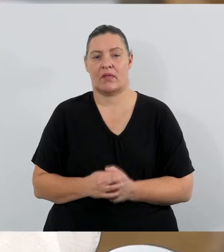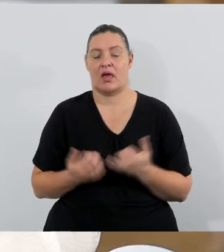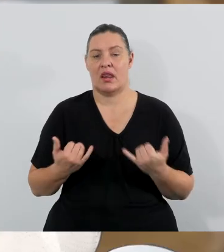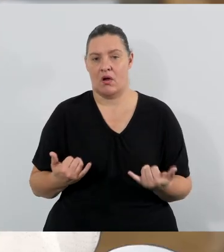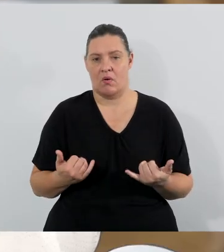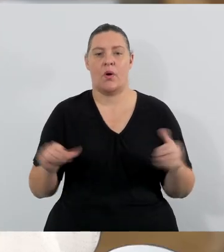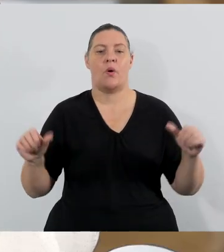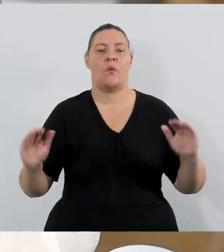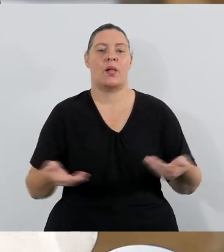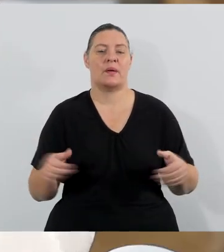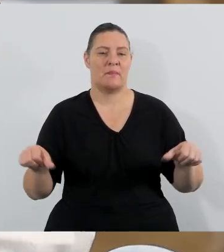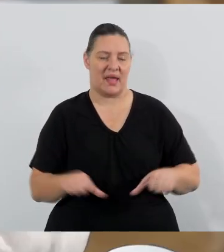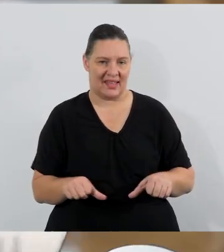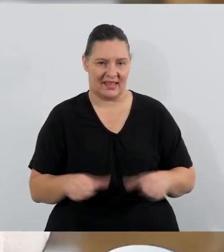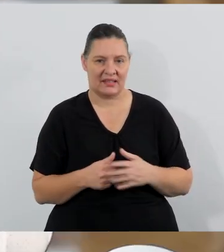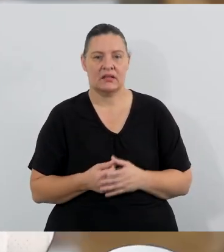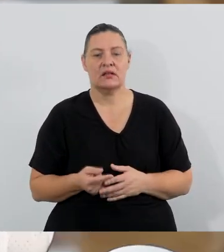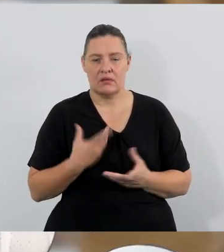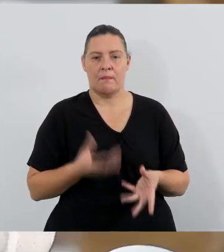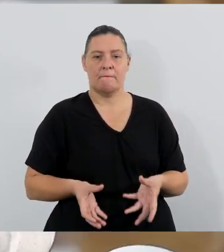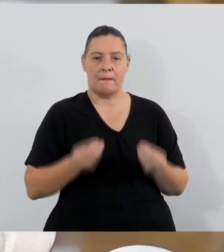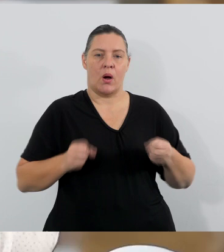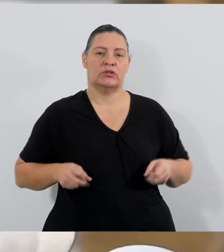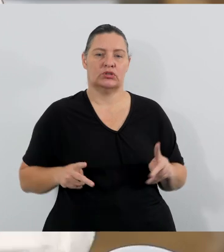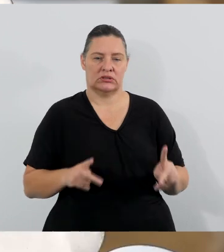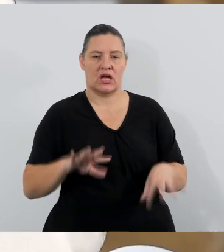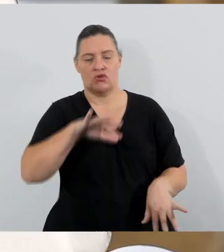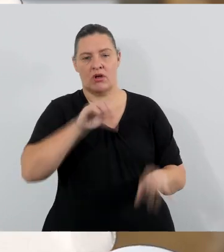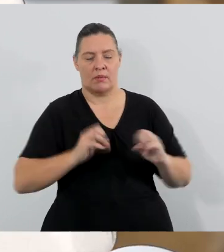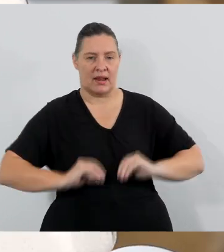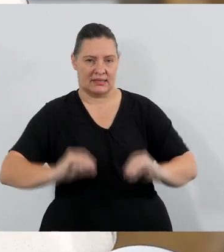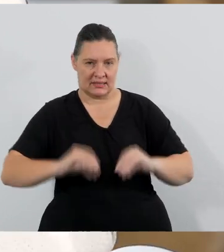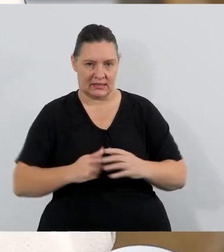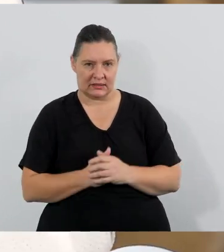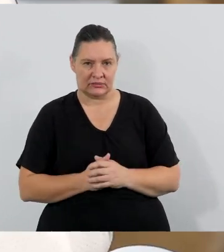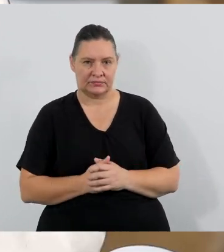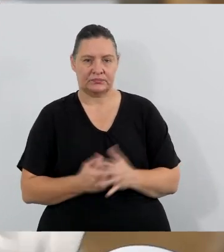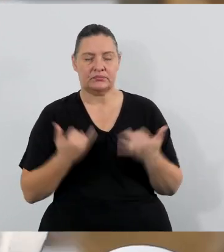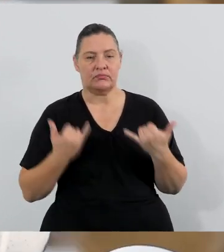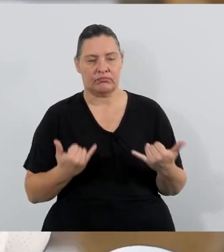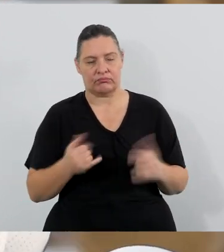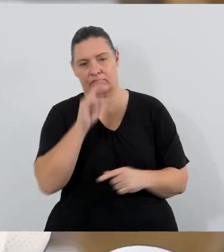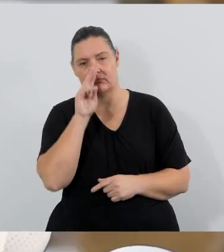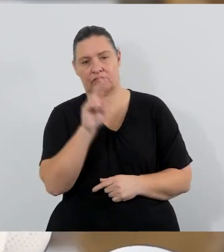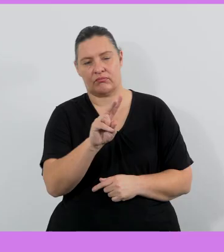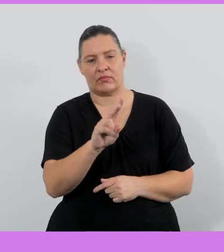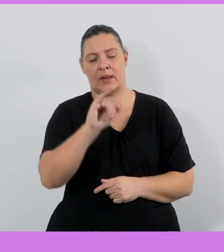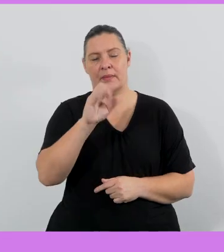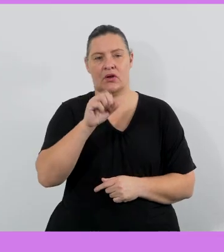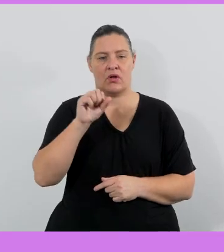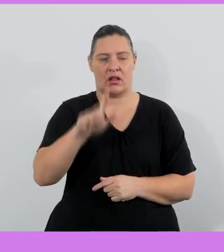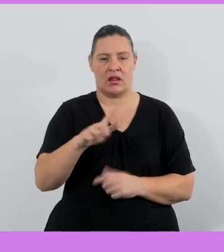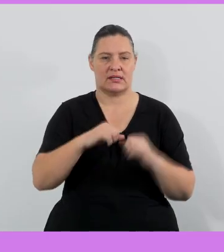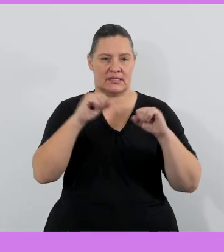All right, guys, welcome back after our break. Let's quickly take this opportunity to wrap up our lesson. So today we've looked at the imperial